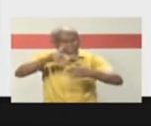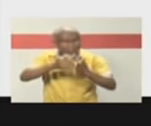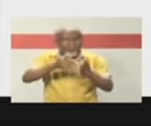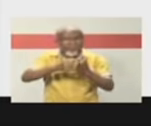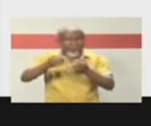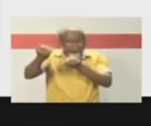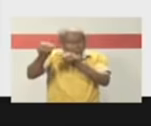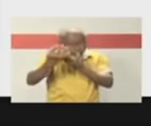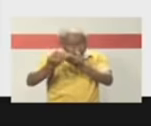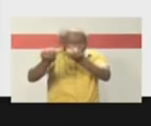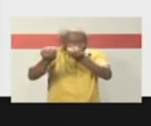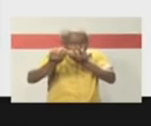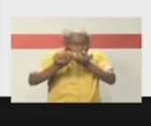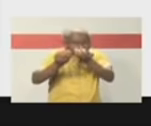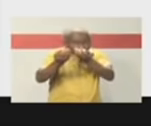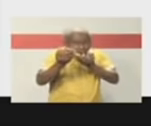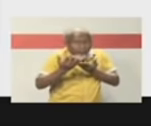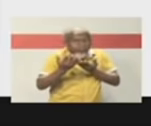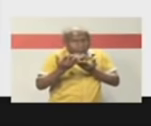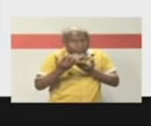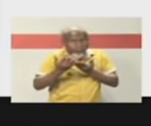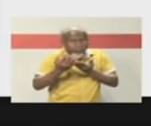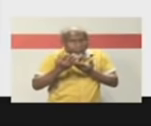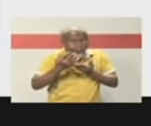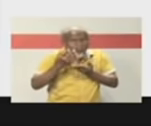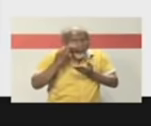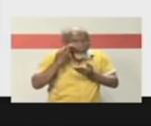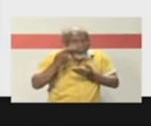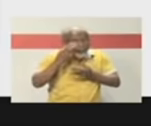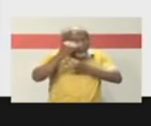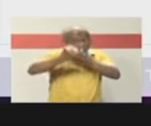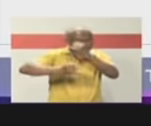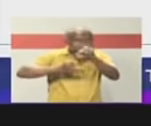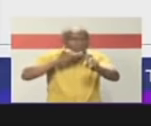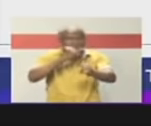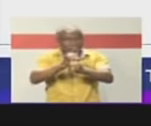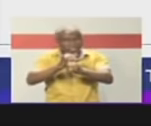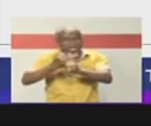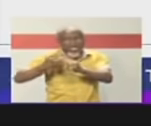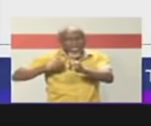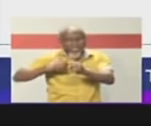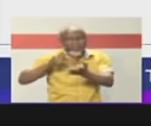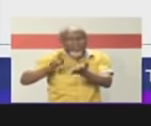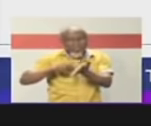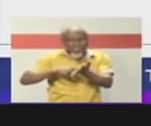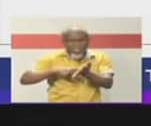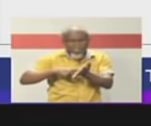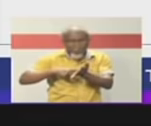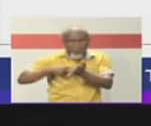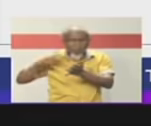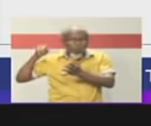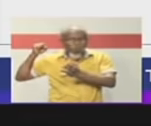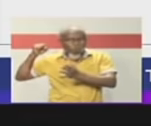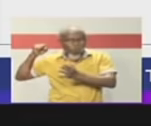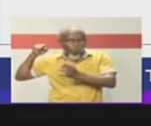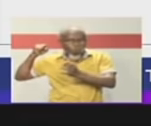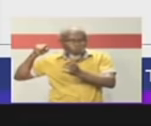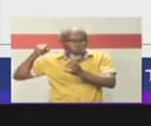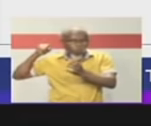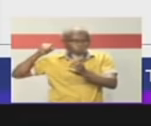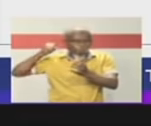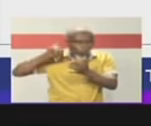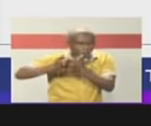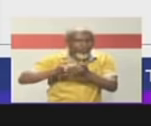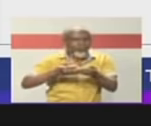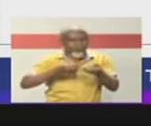preliminary, and even internationally, sometimes there is what's called backlog reporting where cases are identified. In the United